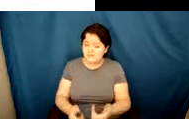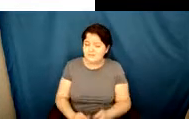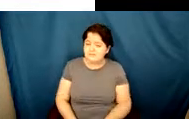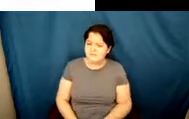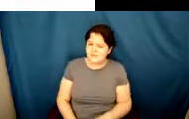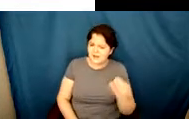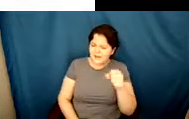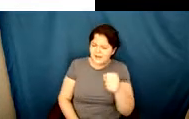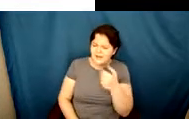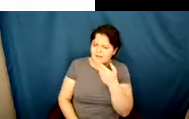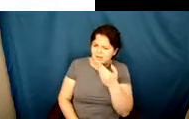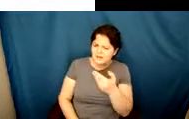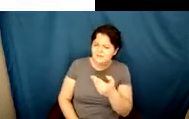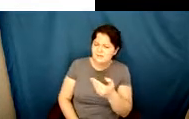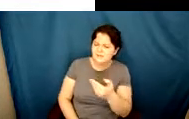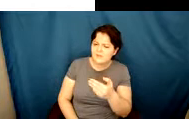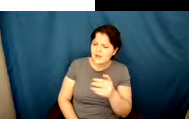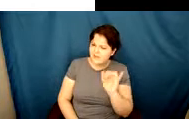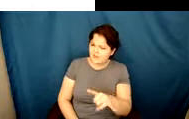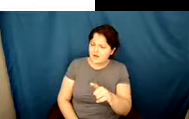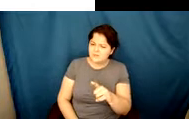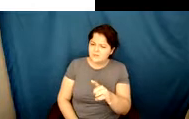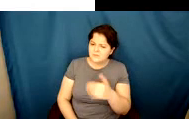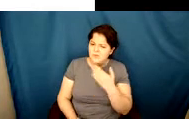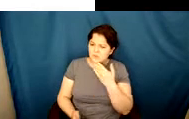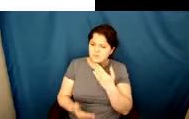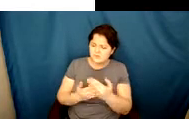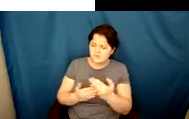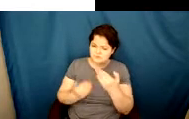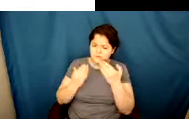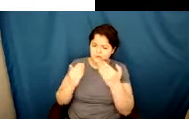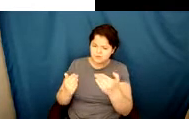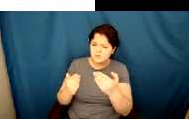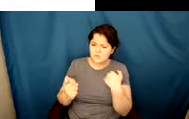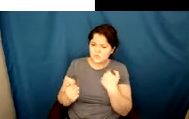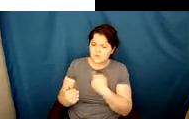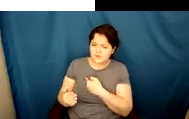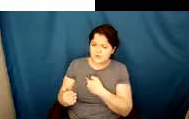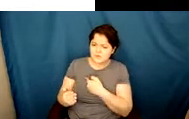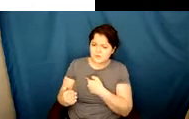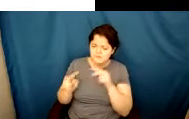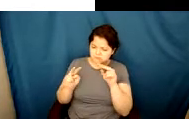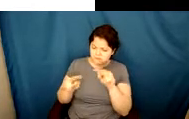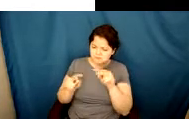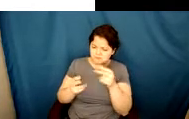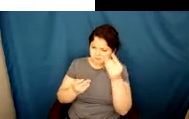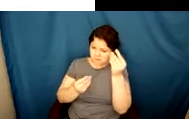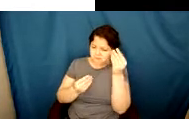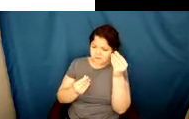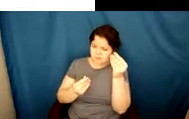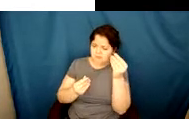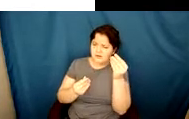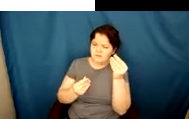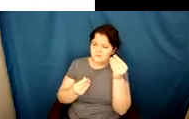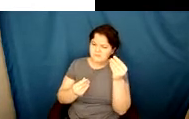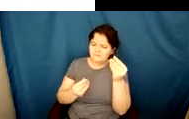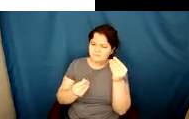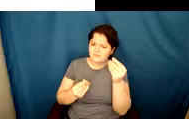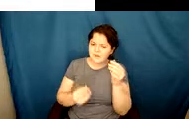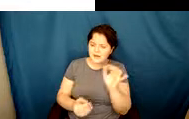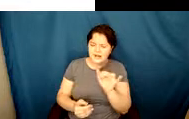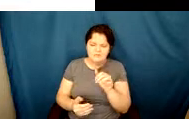Yes, thank you for that. That's definitely a suggestion that we can take a look at, as we do with all kind of